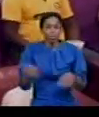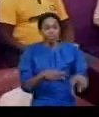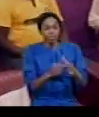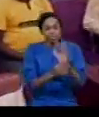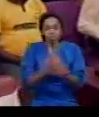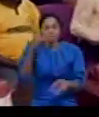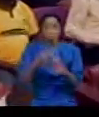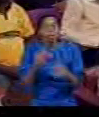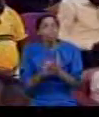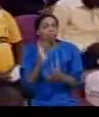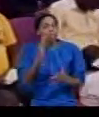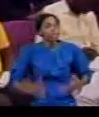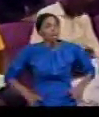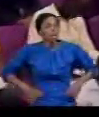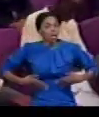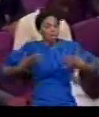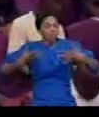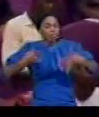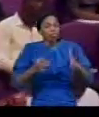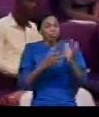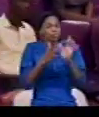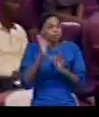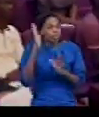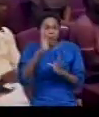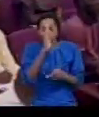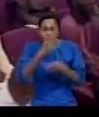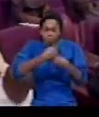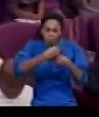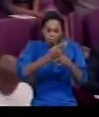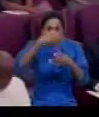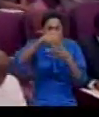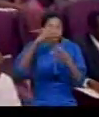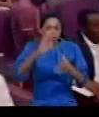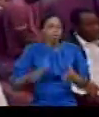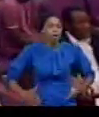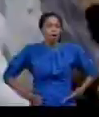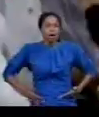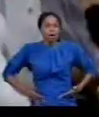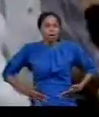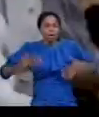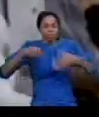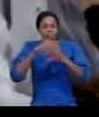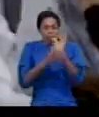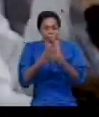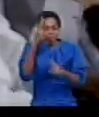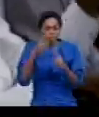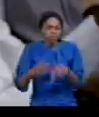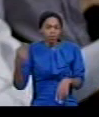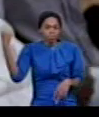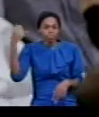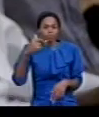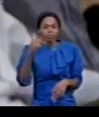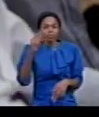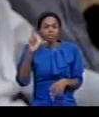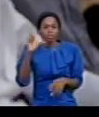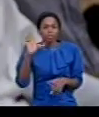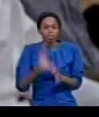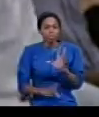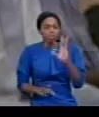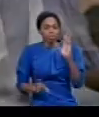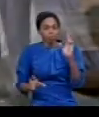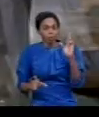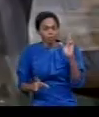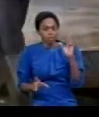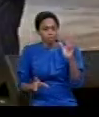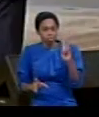the life of Christ will be reproduced in your life in Jesus. In Galatians chapter 2 verse 20, it says,